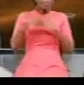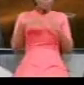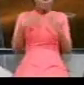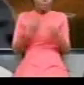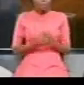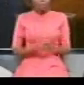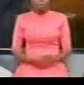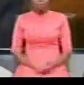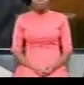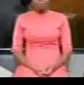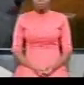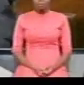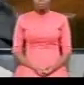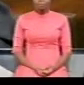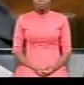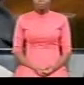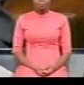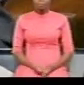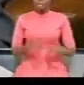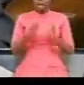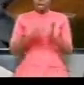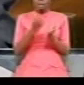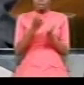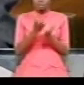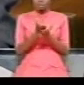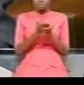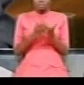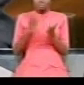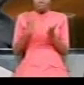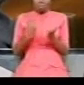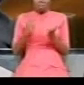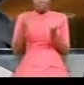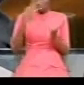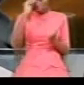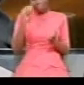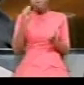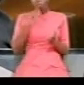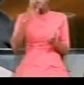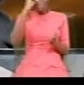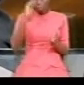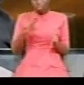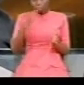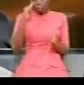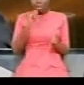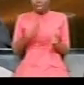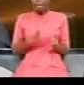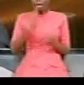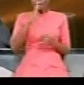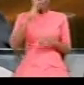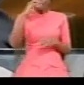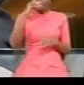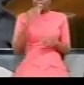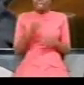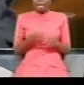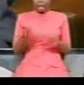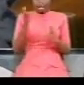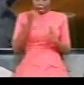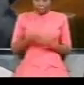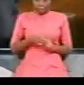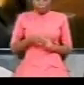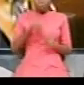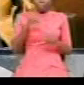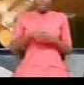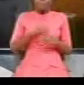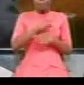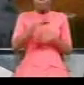all. Can somebody, a man, a woman, a boy, a girl, be involved in